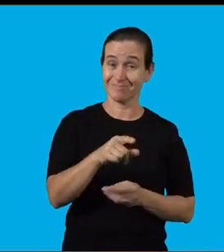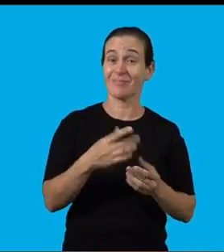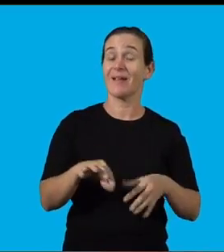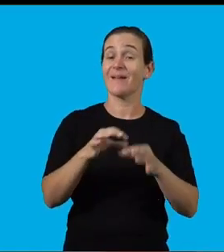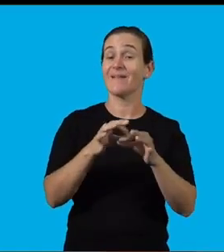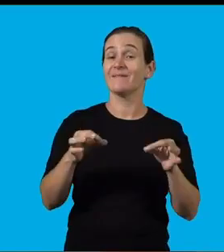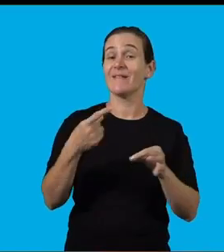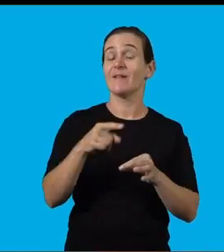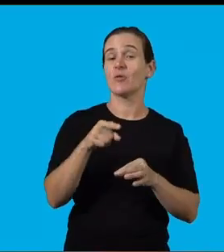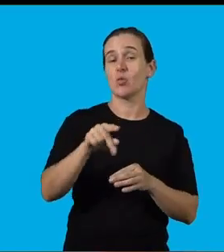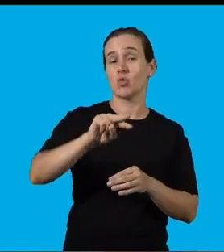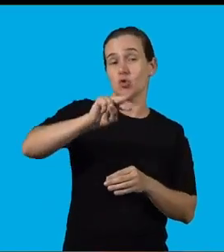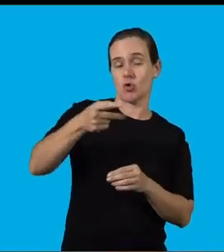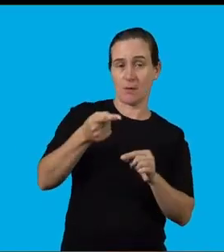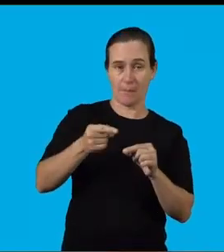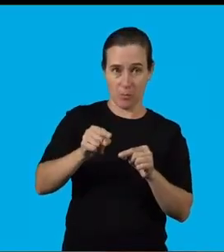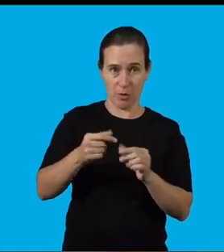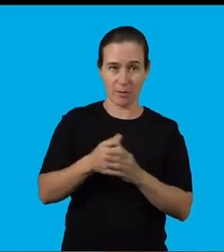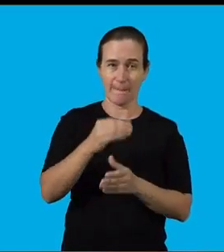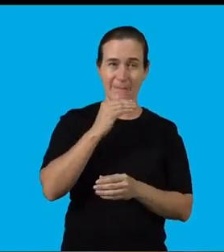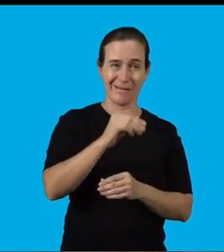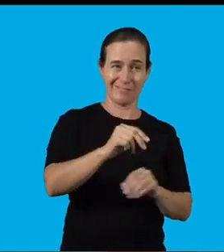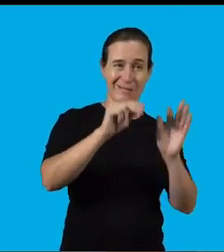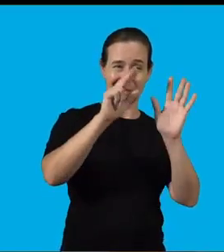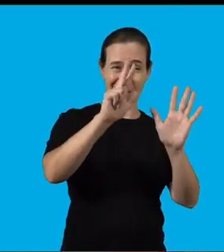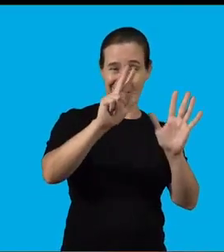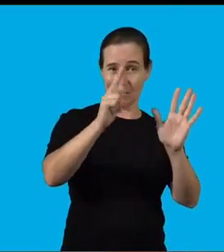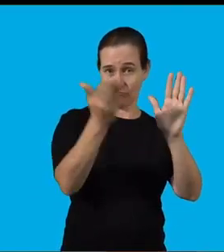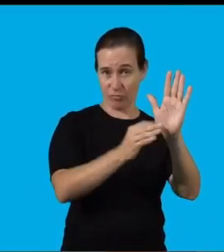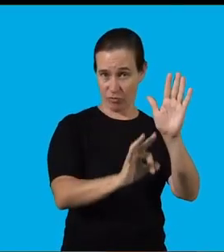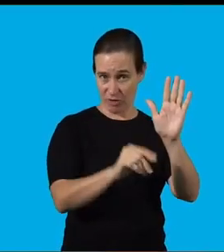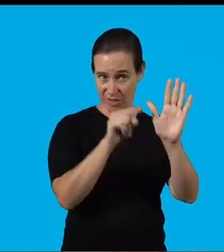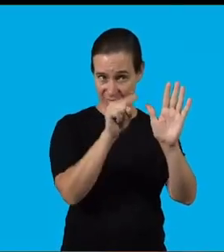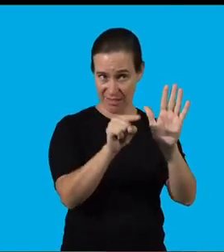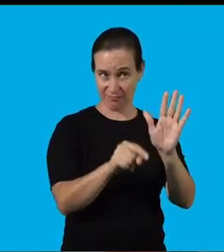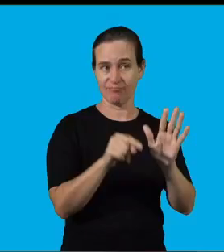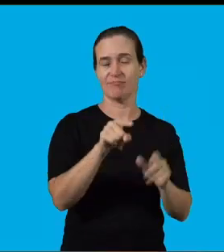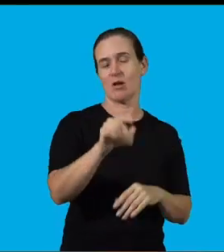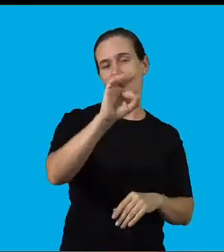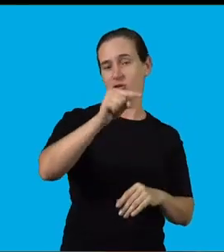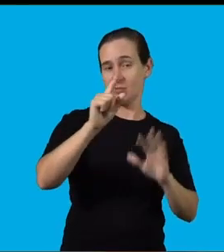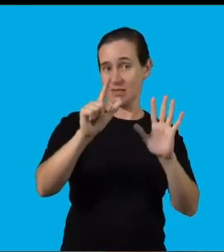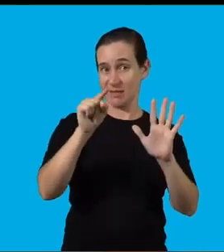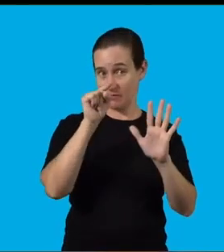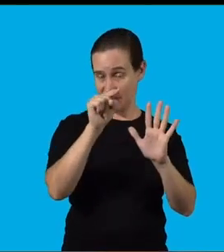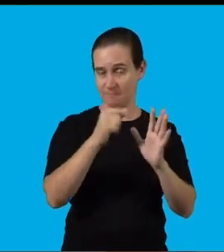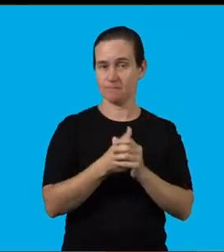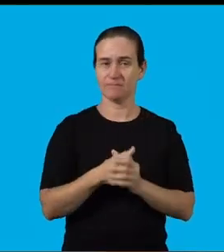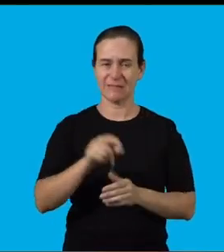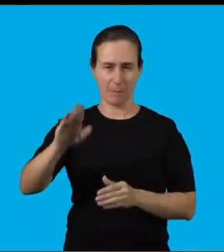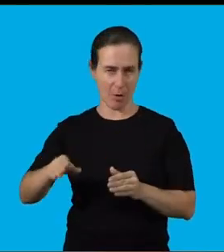the values of our turning point. So we've got 8 over 3 and